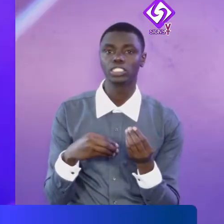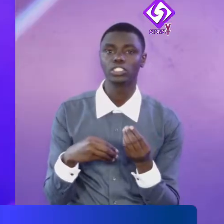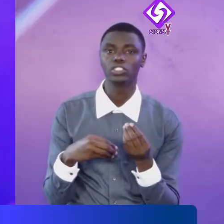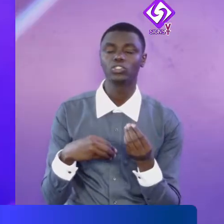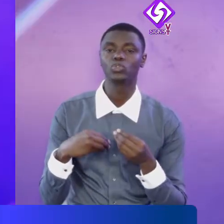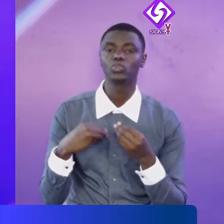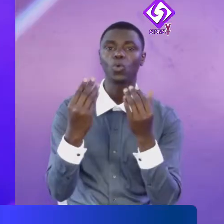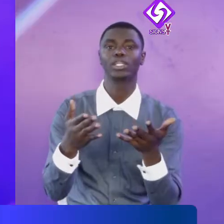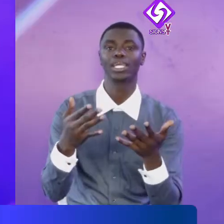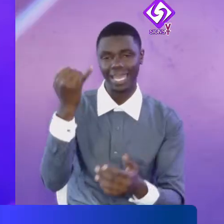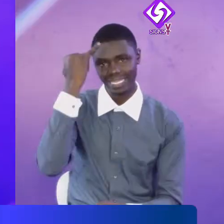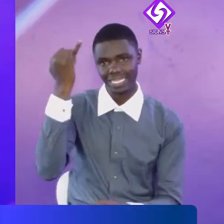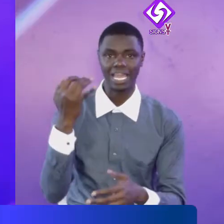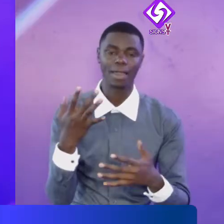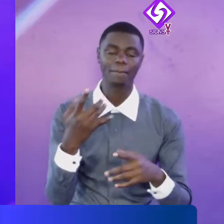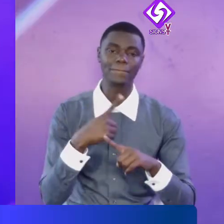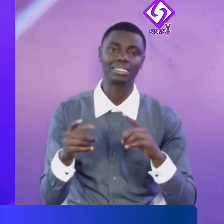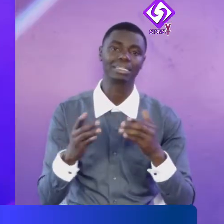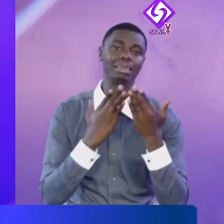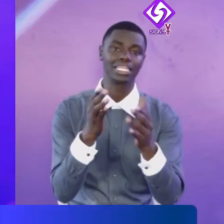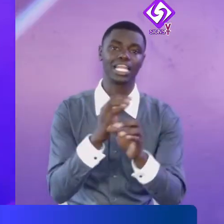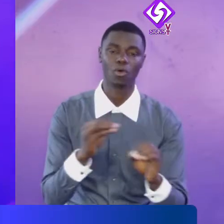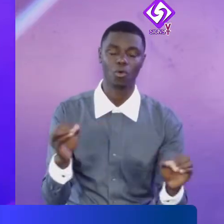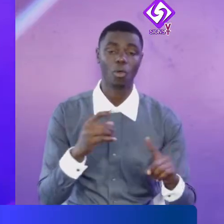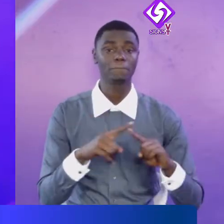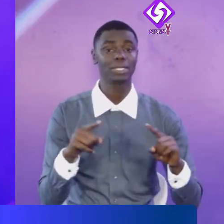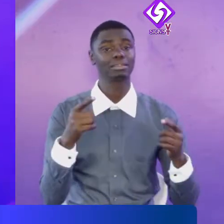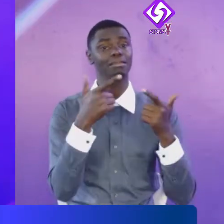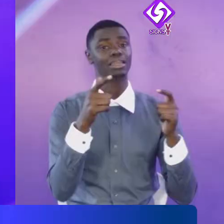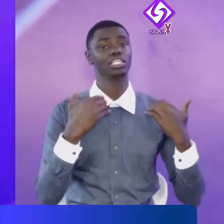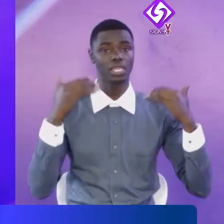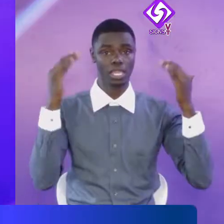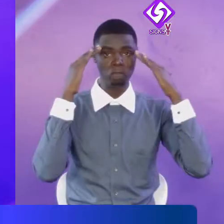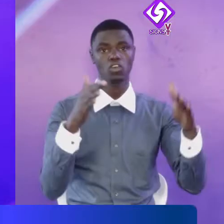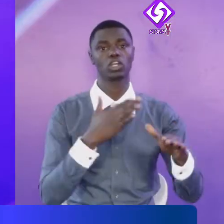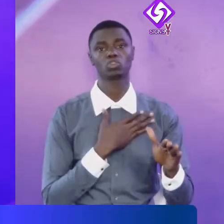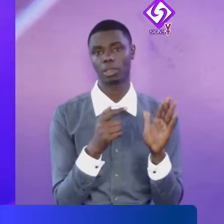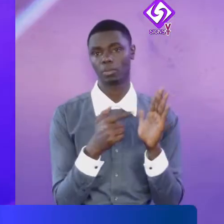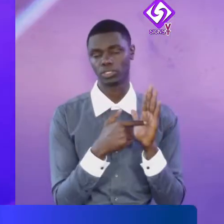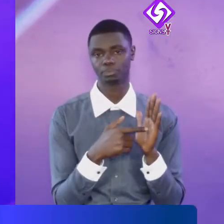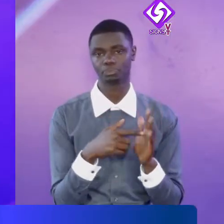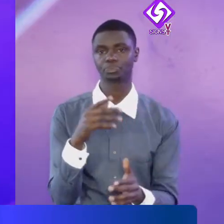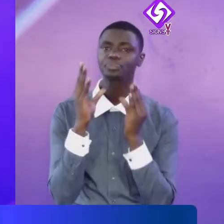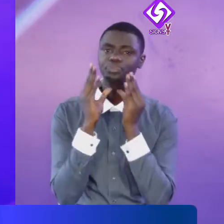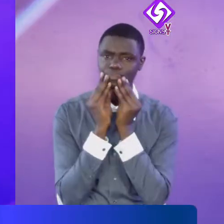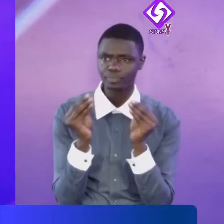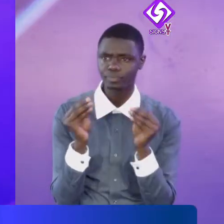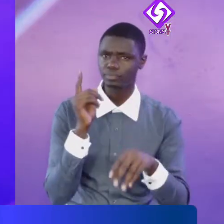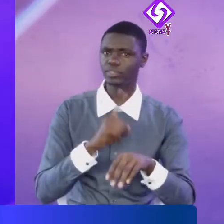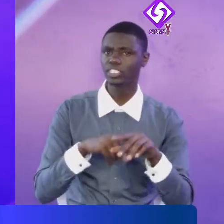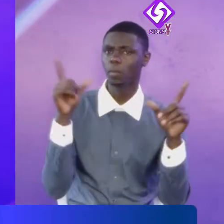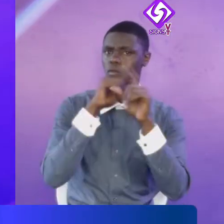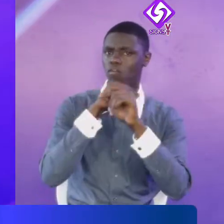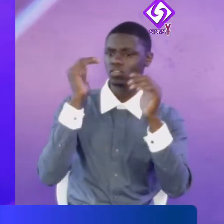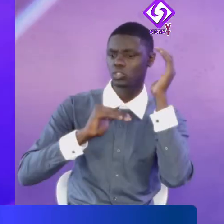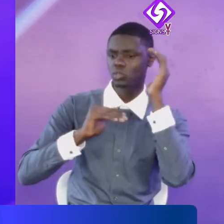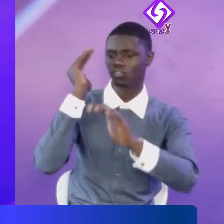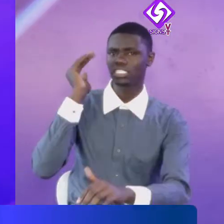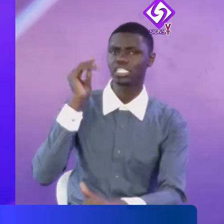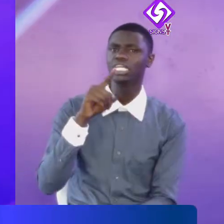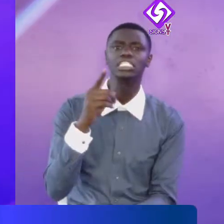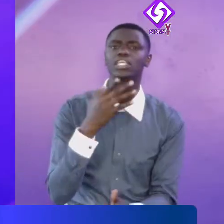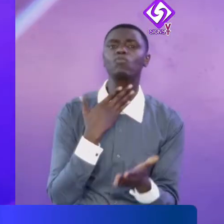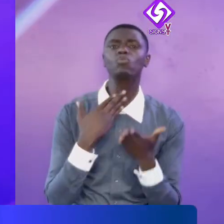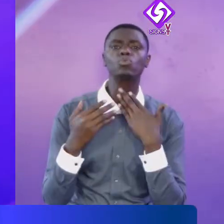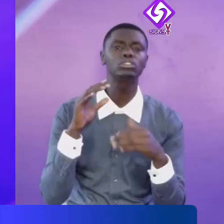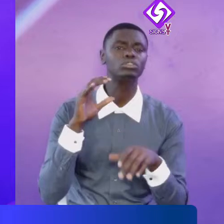deliver, so people lost it. But let me focus on the point. Yeah. Alan, when you finish university, what did you desire